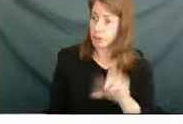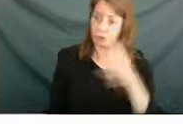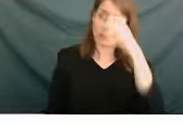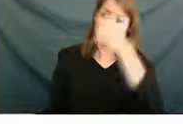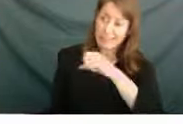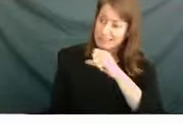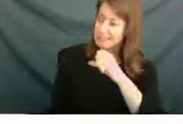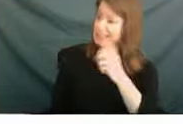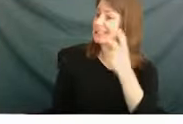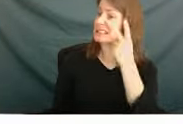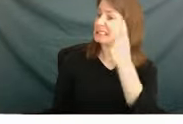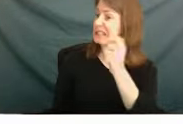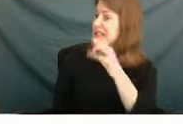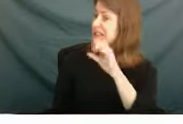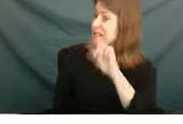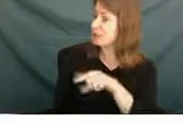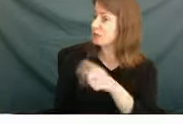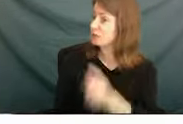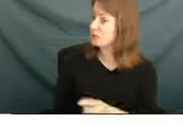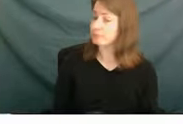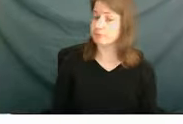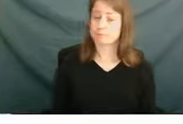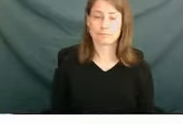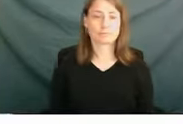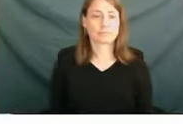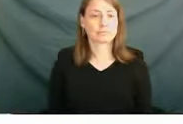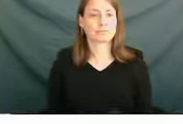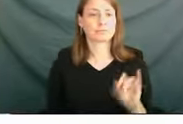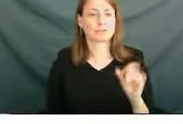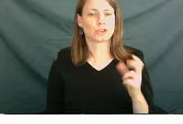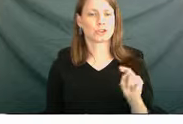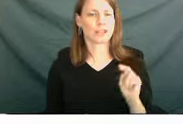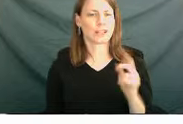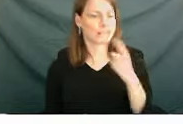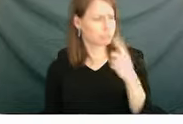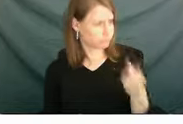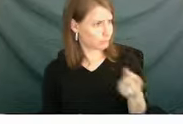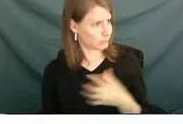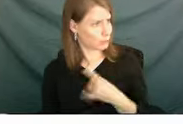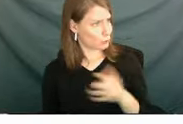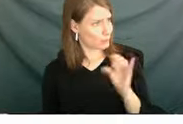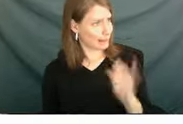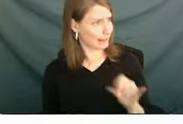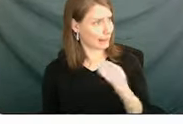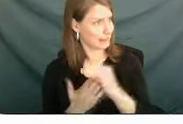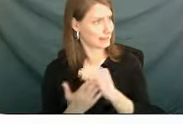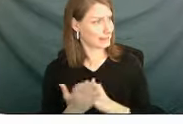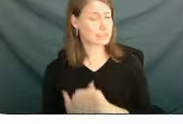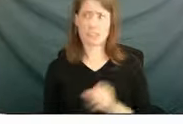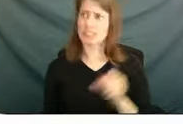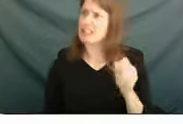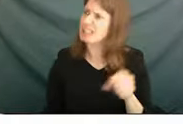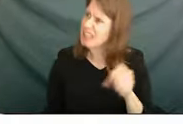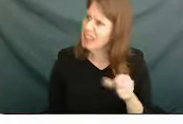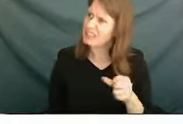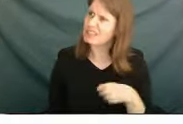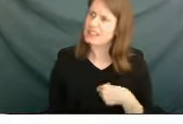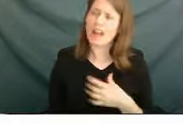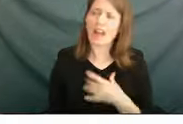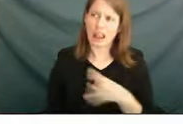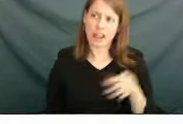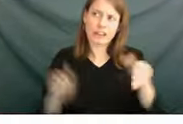the way the introduction was a lot shorter and I managed to get onto the group that I wanted to get onto a lot more